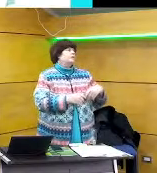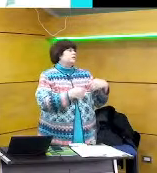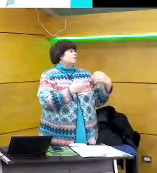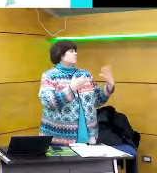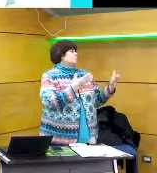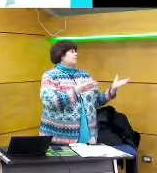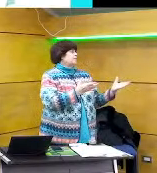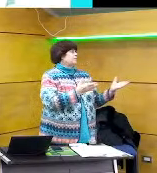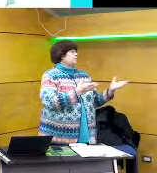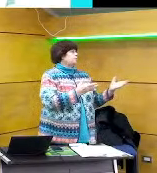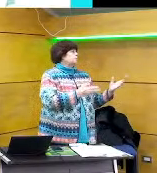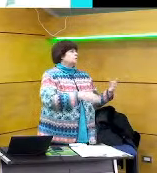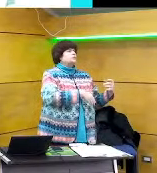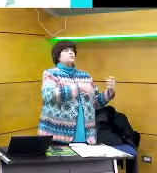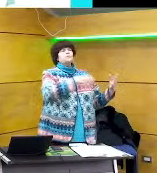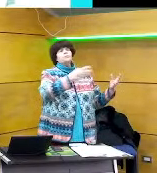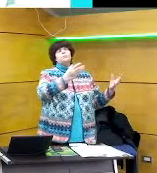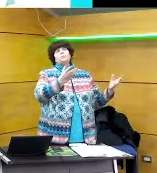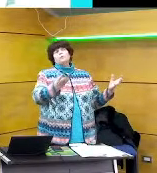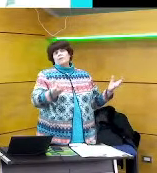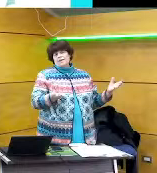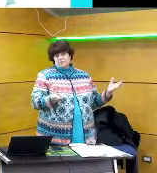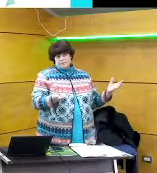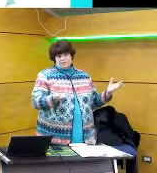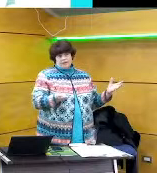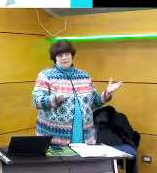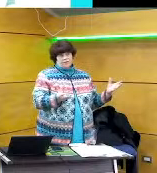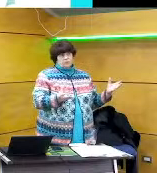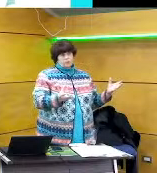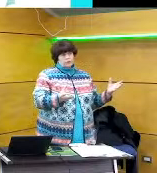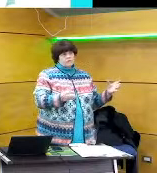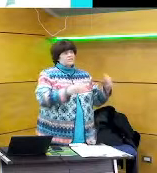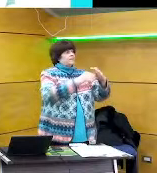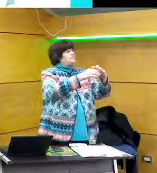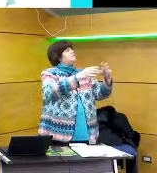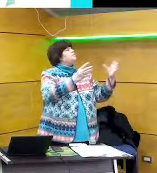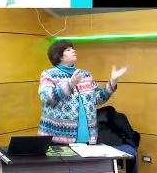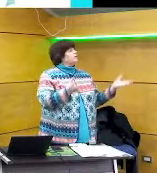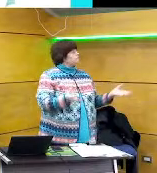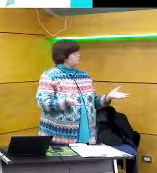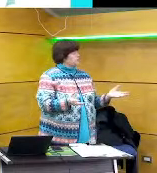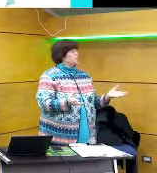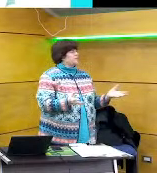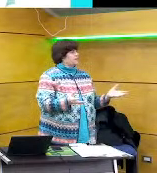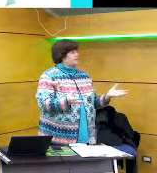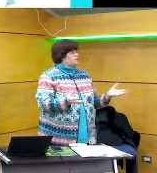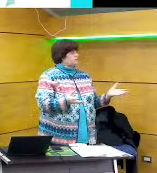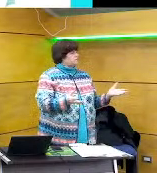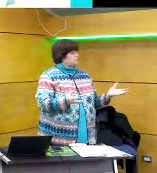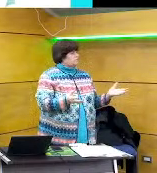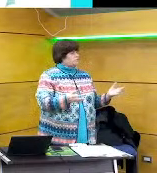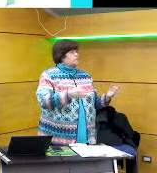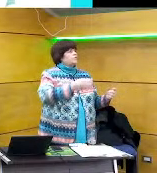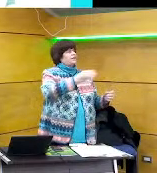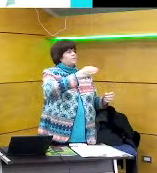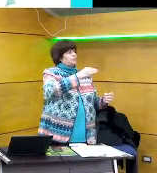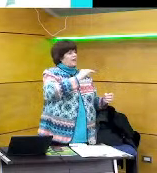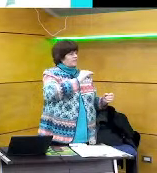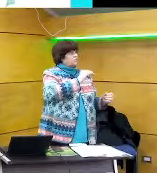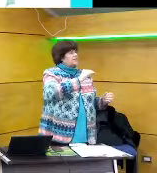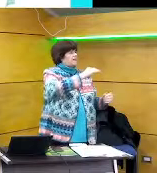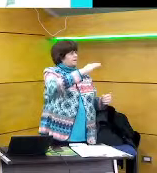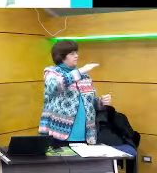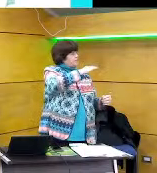with 500 words to 1,500 words to develop a storyline, so that